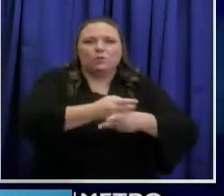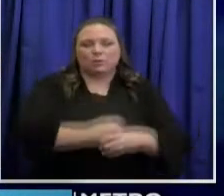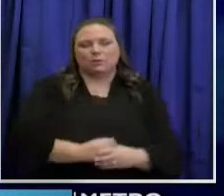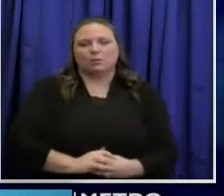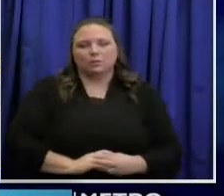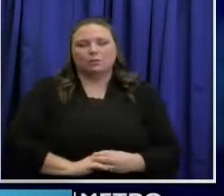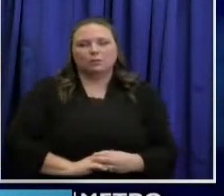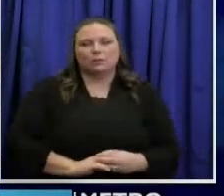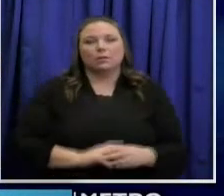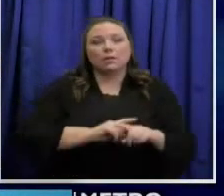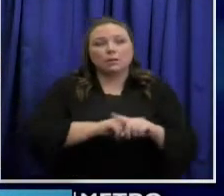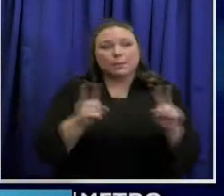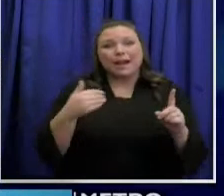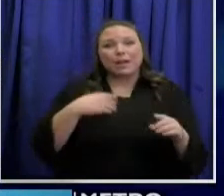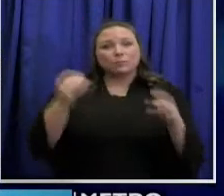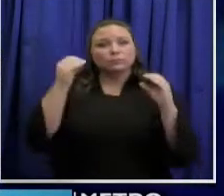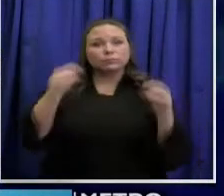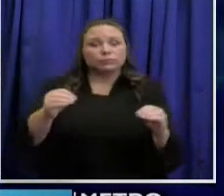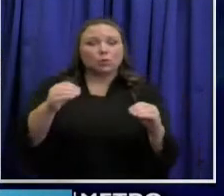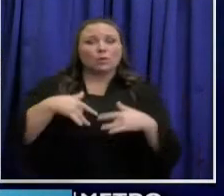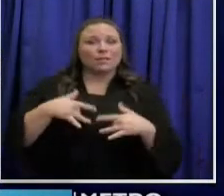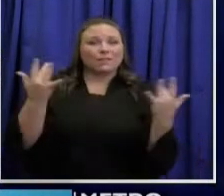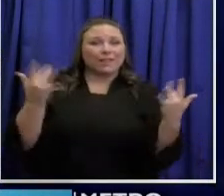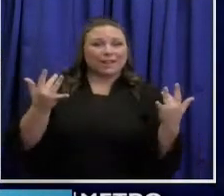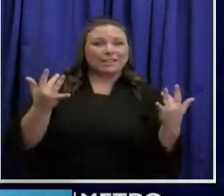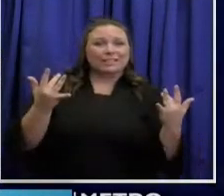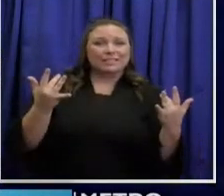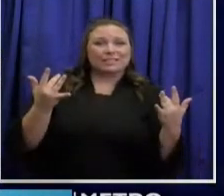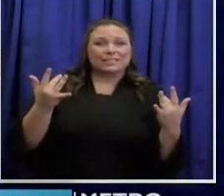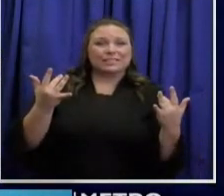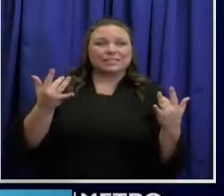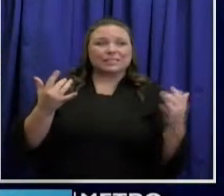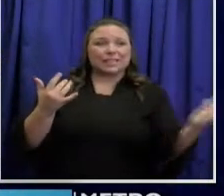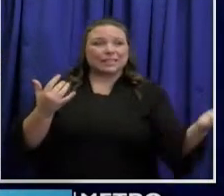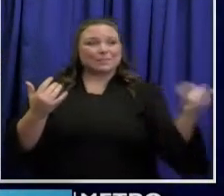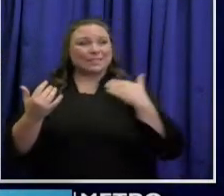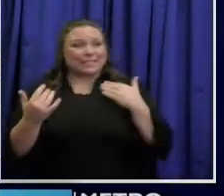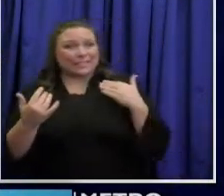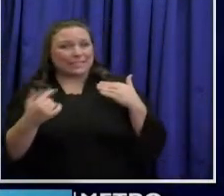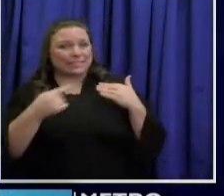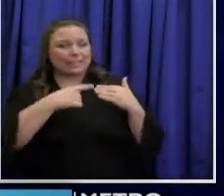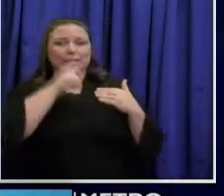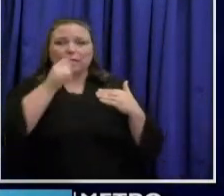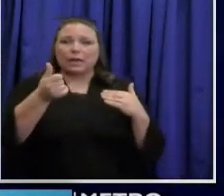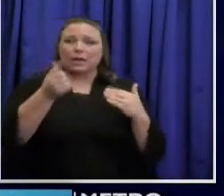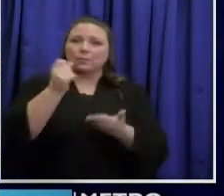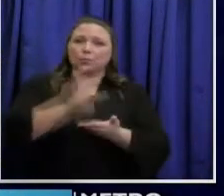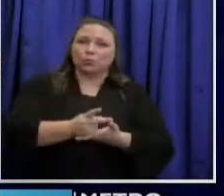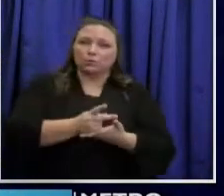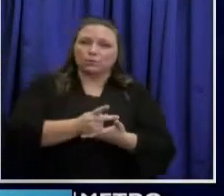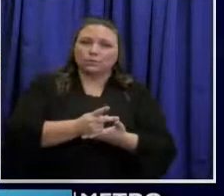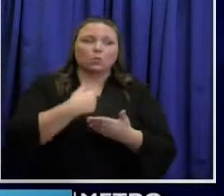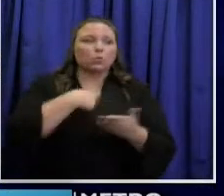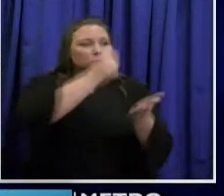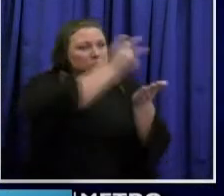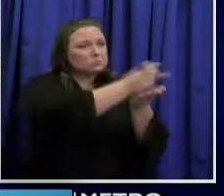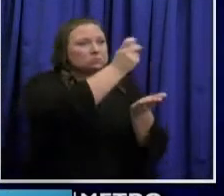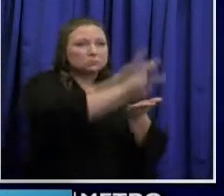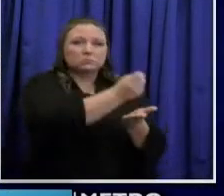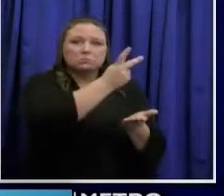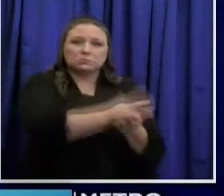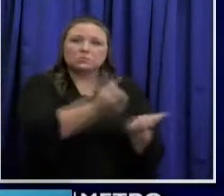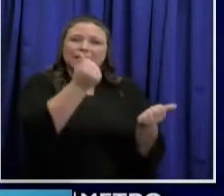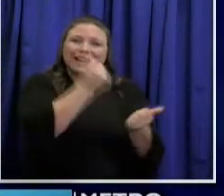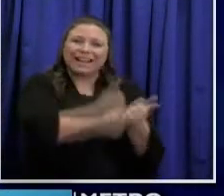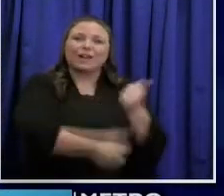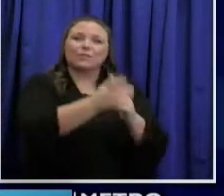always. But there have been 0 events that have been submitted that haven't been approved. We've approved every event that's been